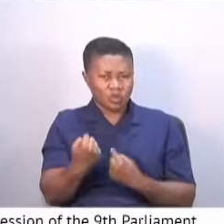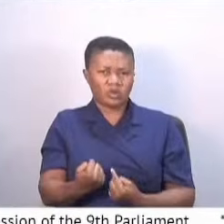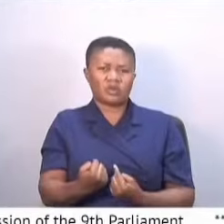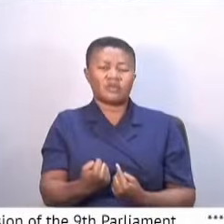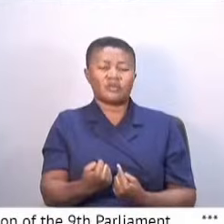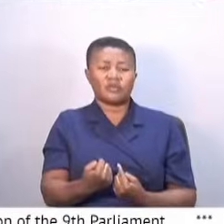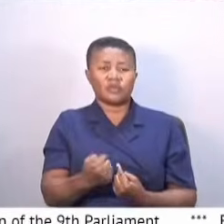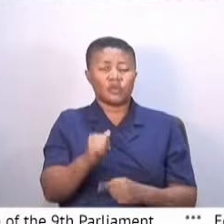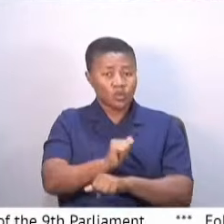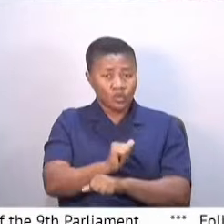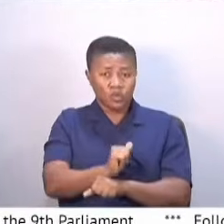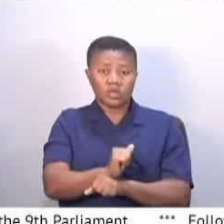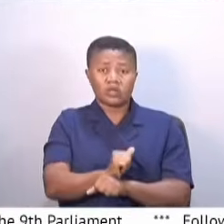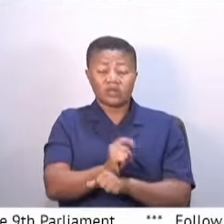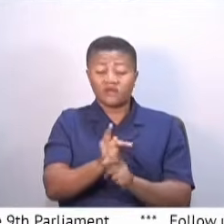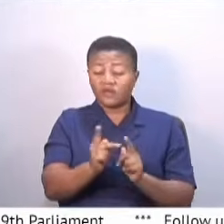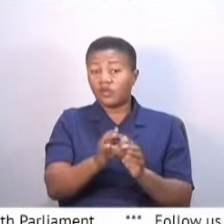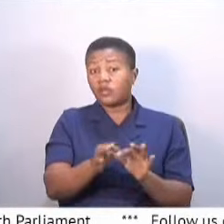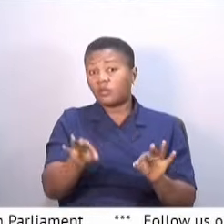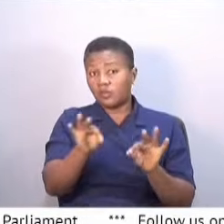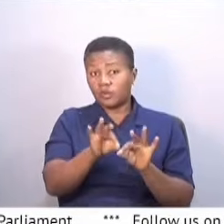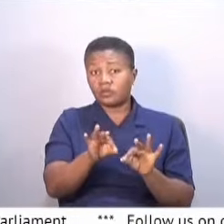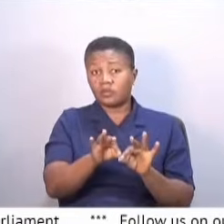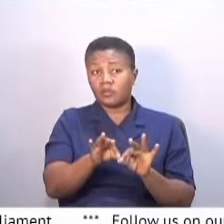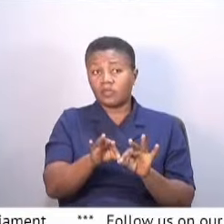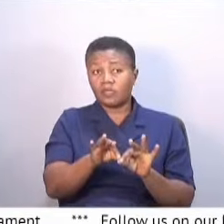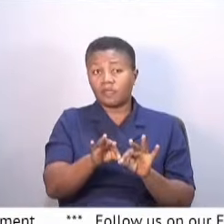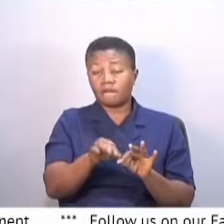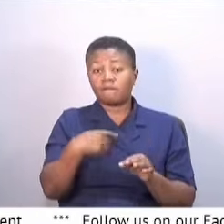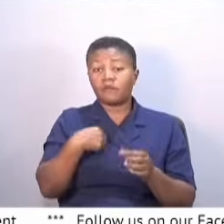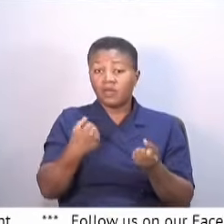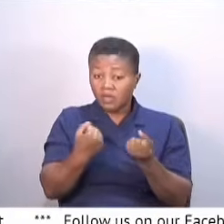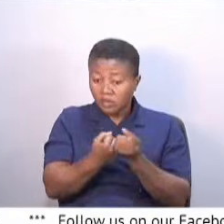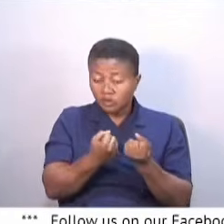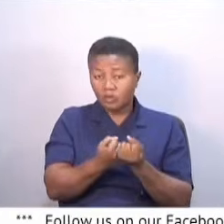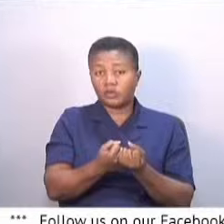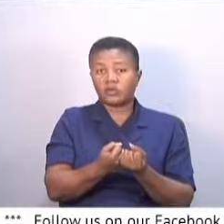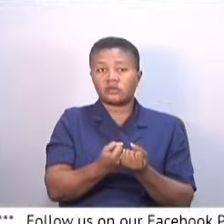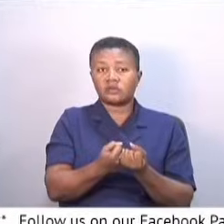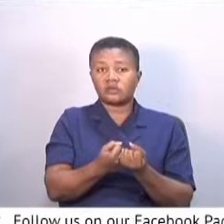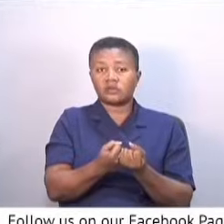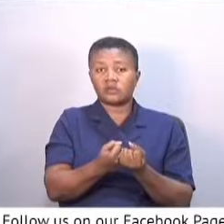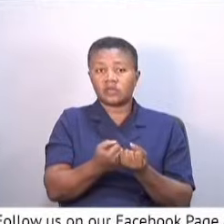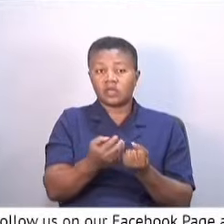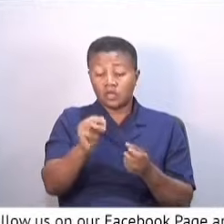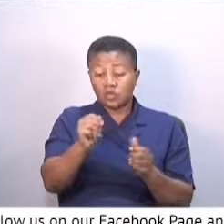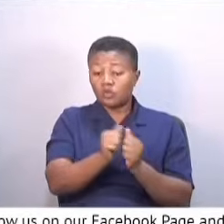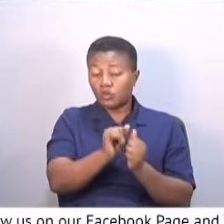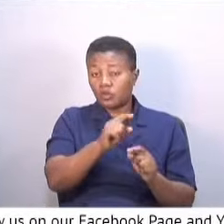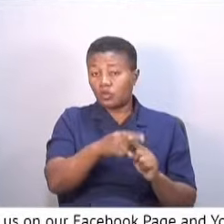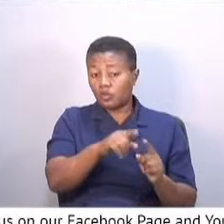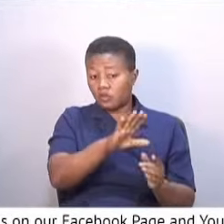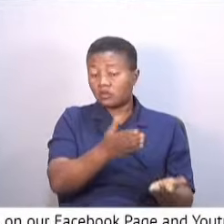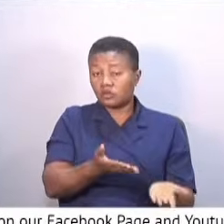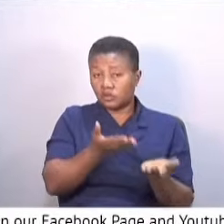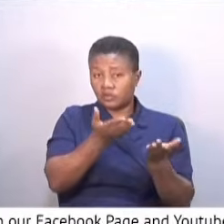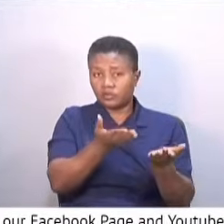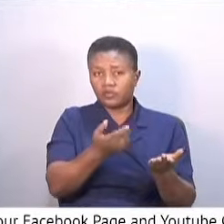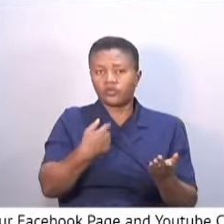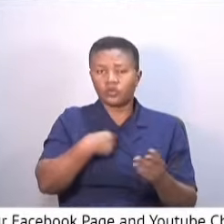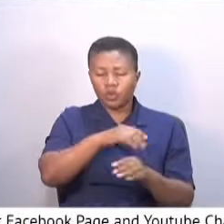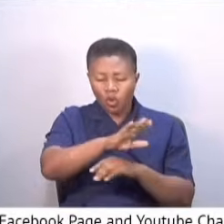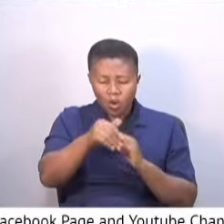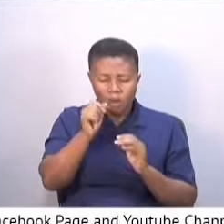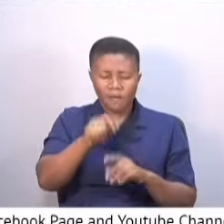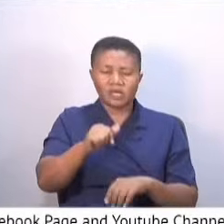time is a very important one. And I support him on that score that we should all